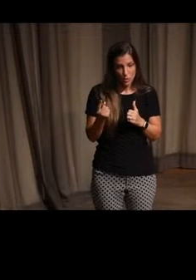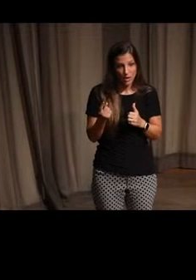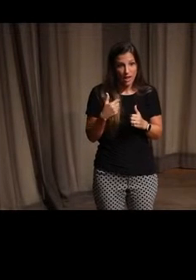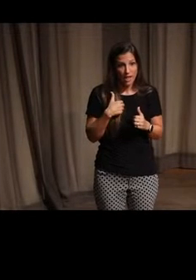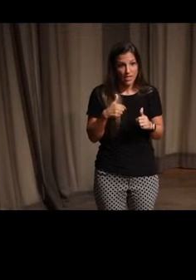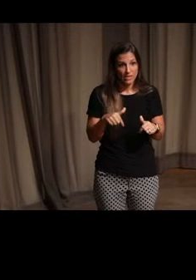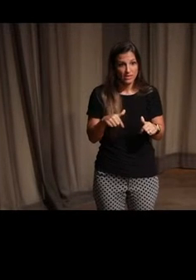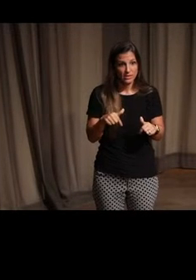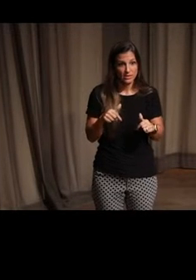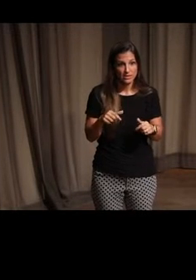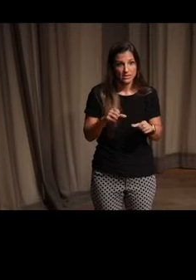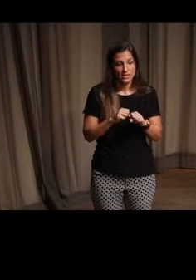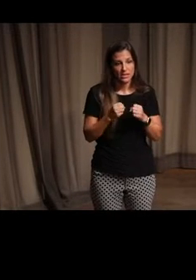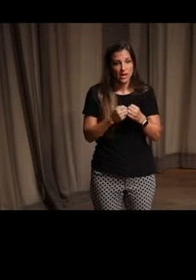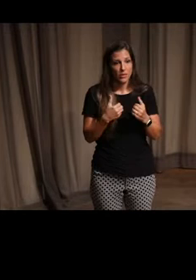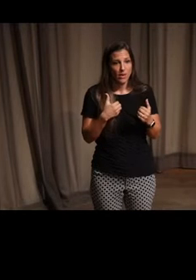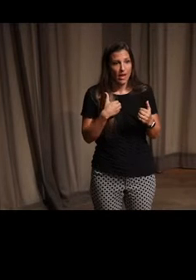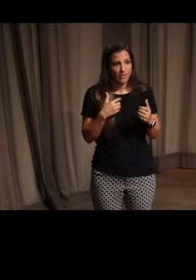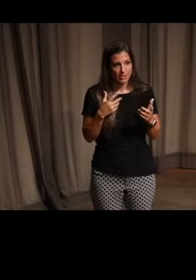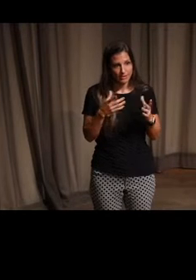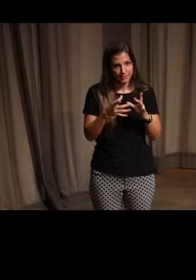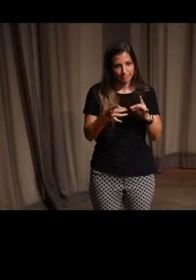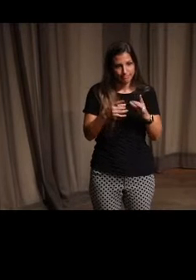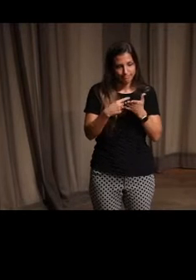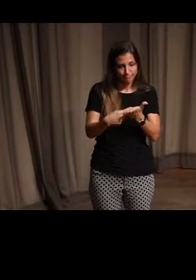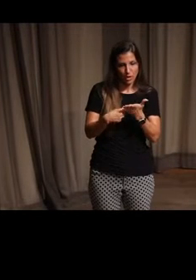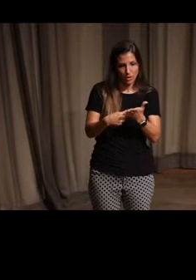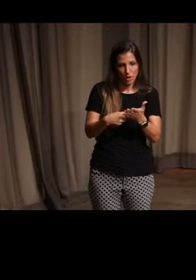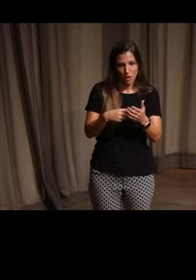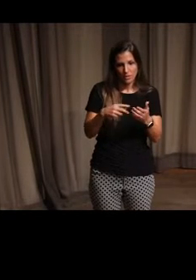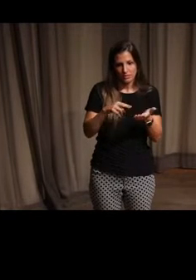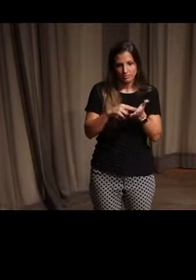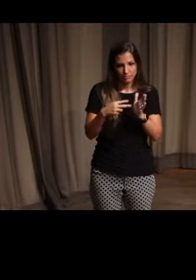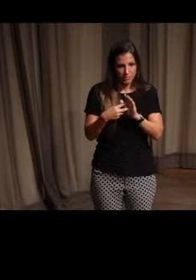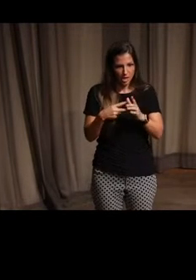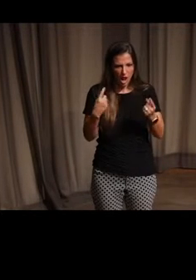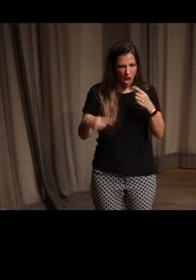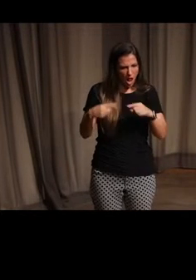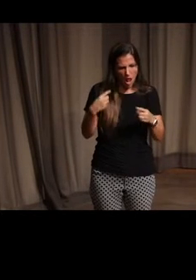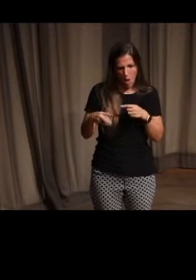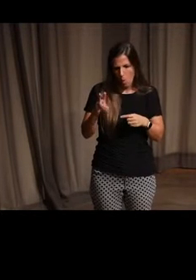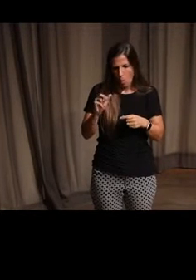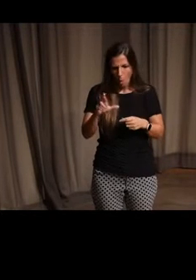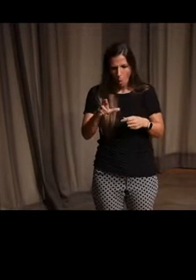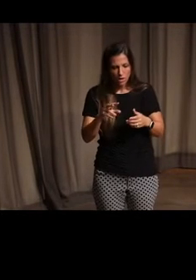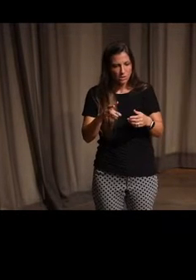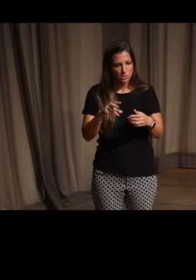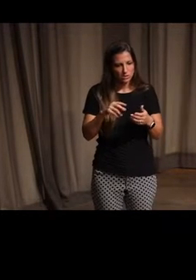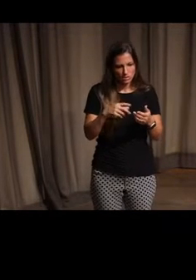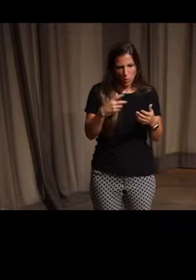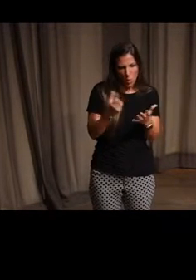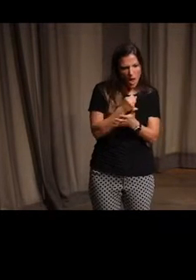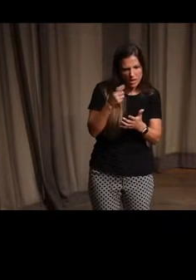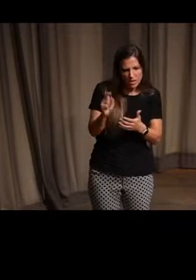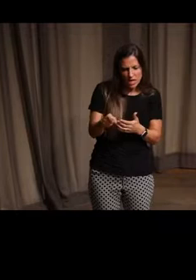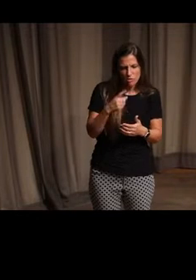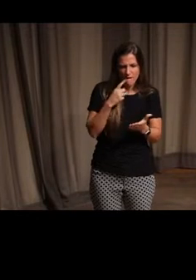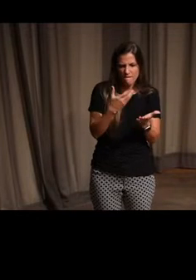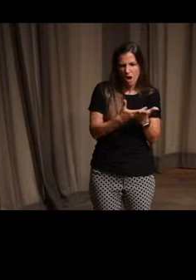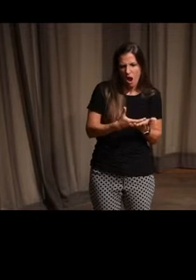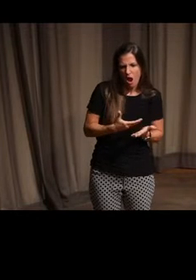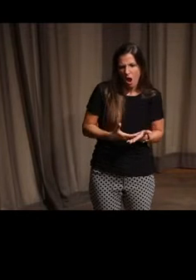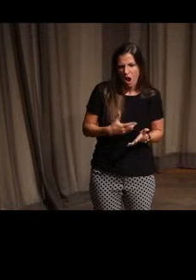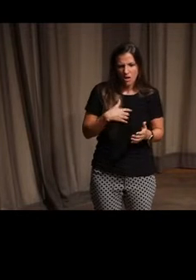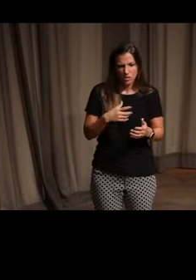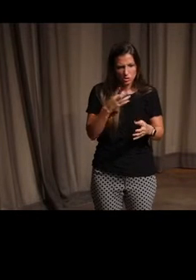in our society, we very much have this metaphor of argument as war, where you want to win the argument, and how you do that is with more facts,